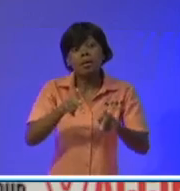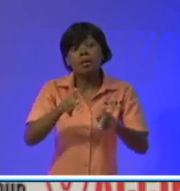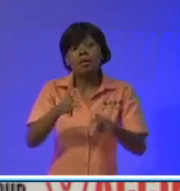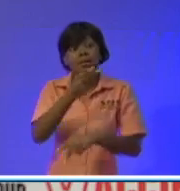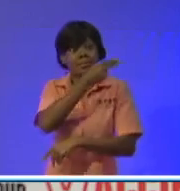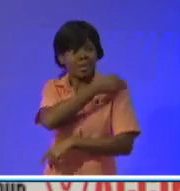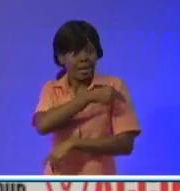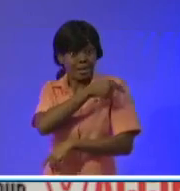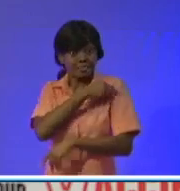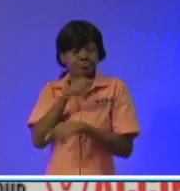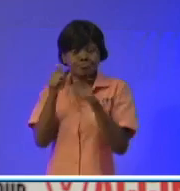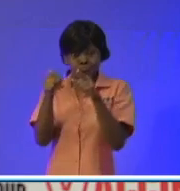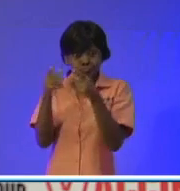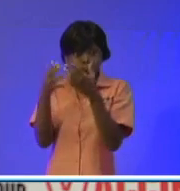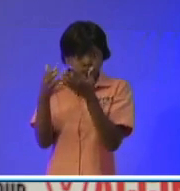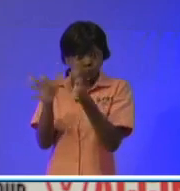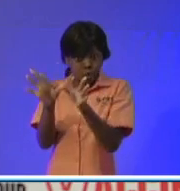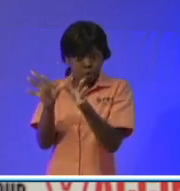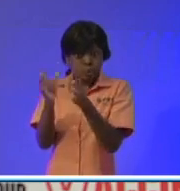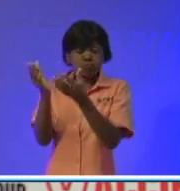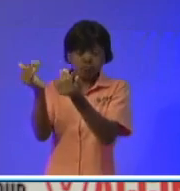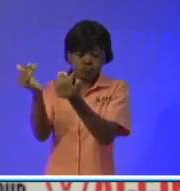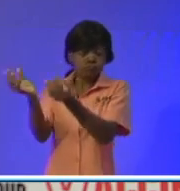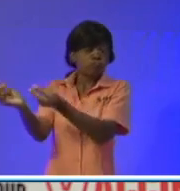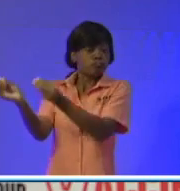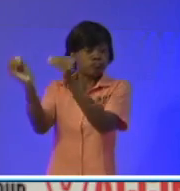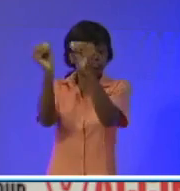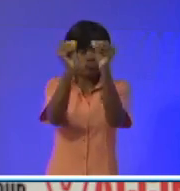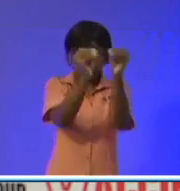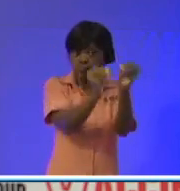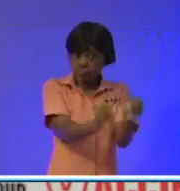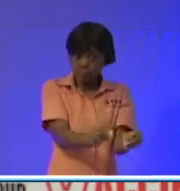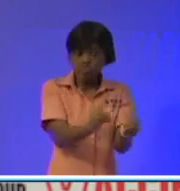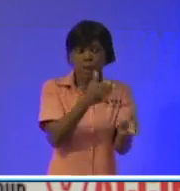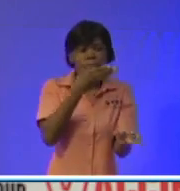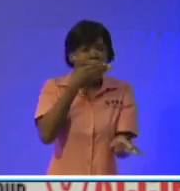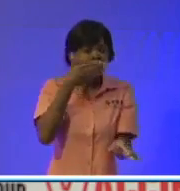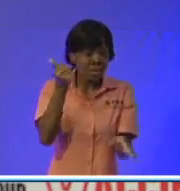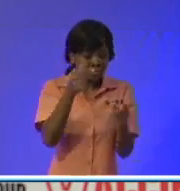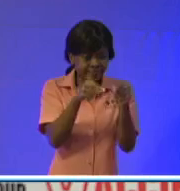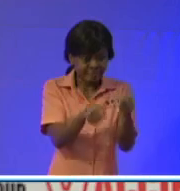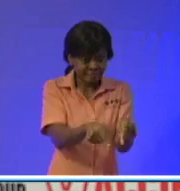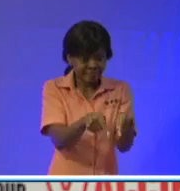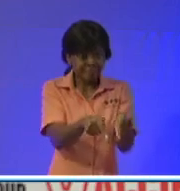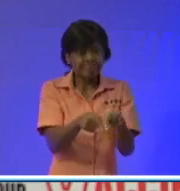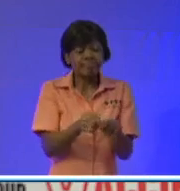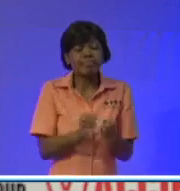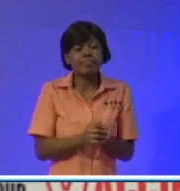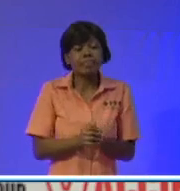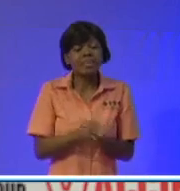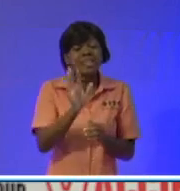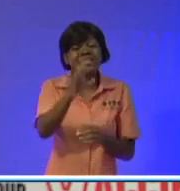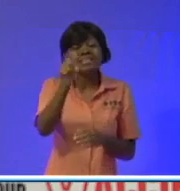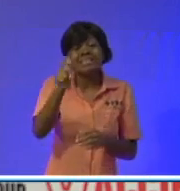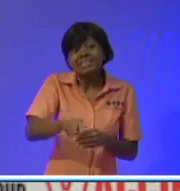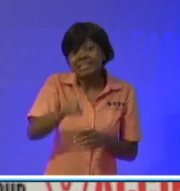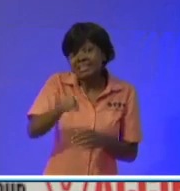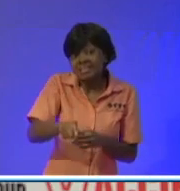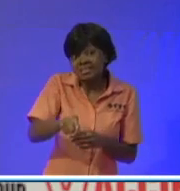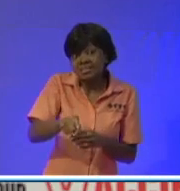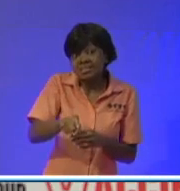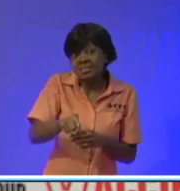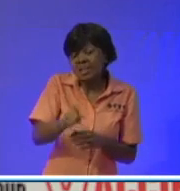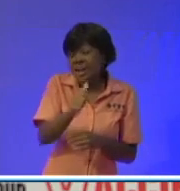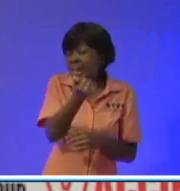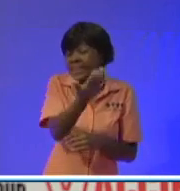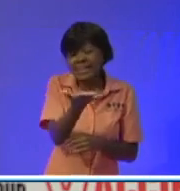So you can't just have the bed alone. You must have all the supporting pharmaceuticals and non-pharmaceuticals, especially in terms of oxygen,